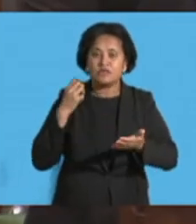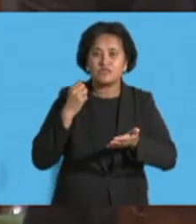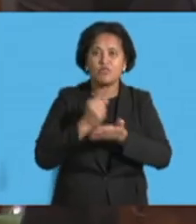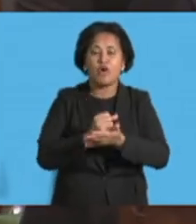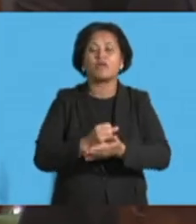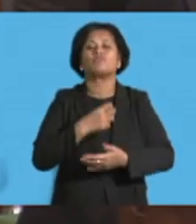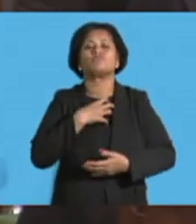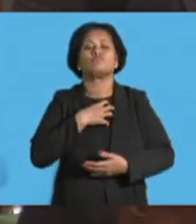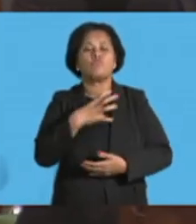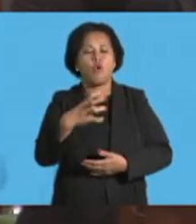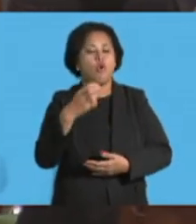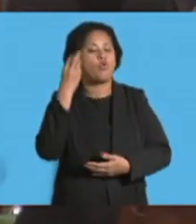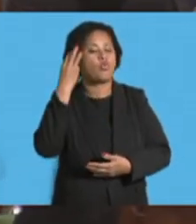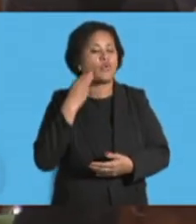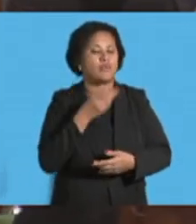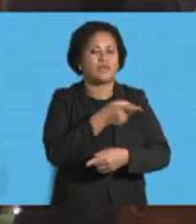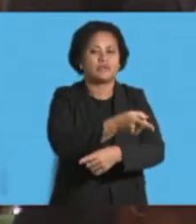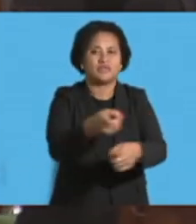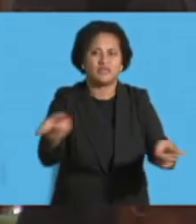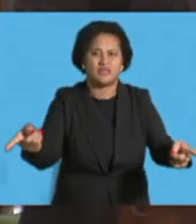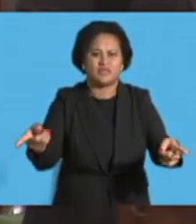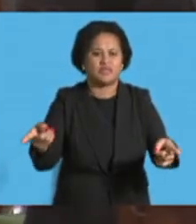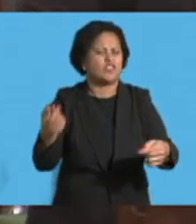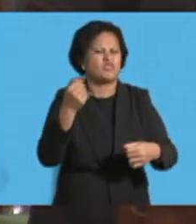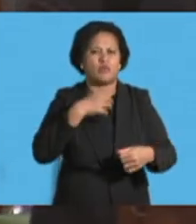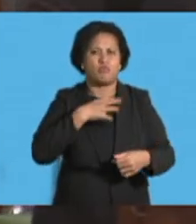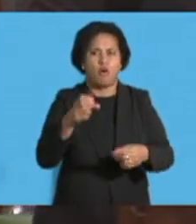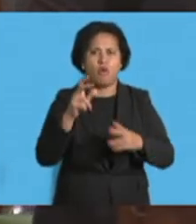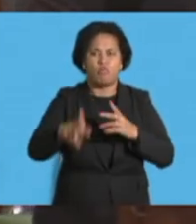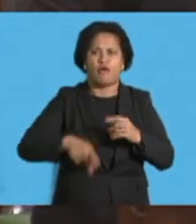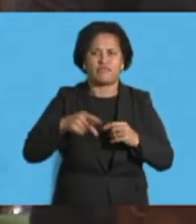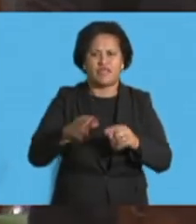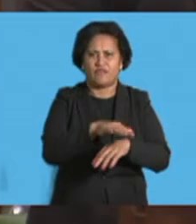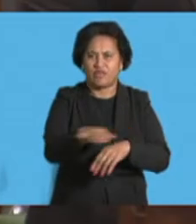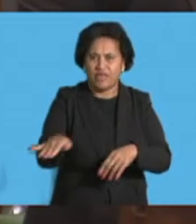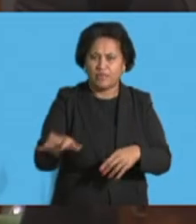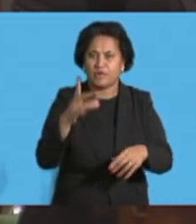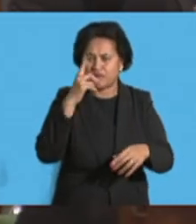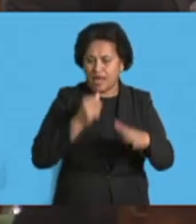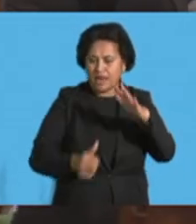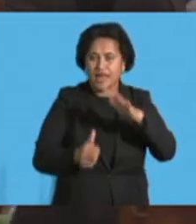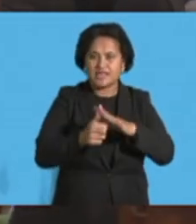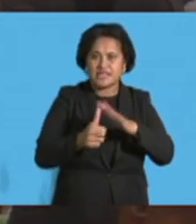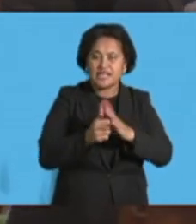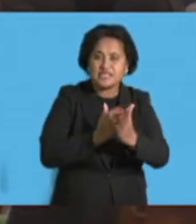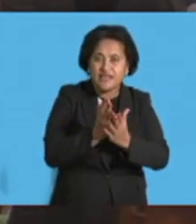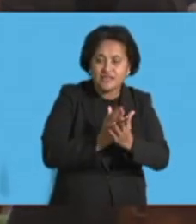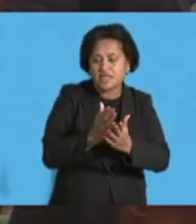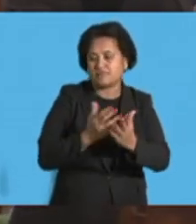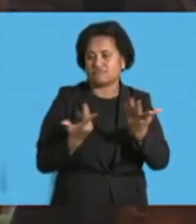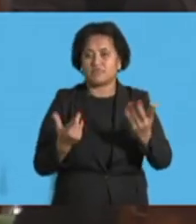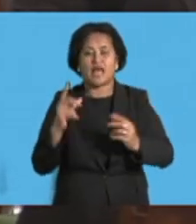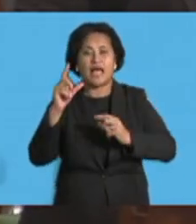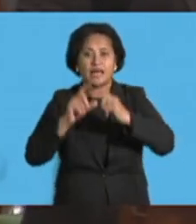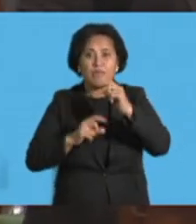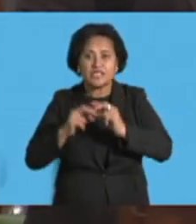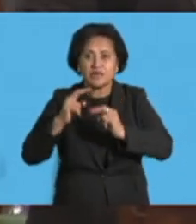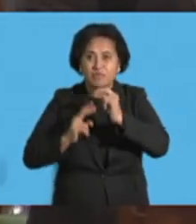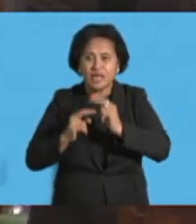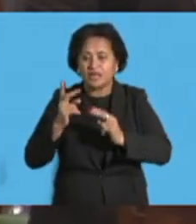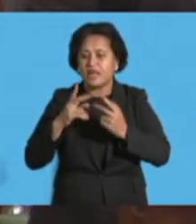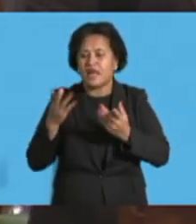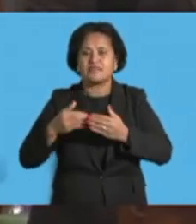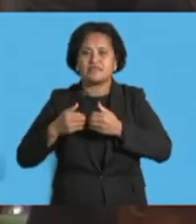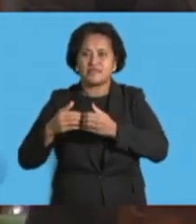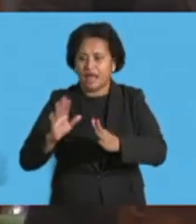women work out of poverty, access more services, access capacity building programs, and restart their lives